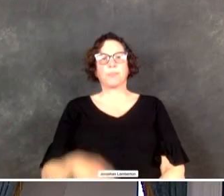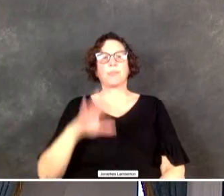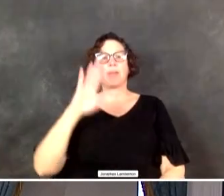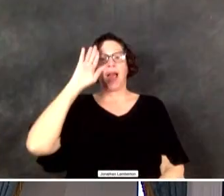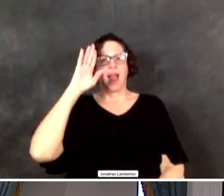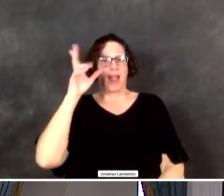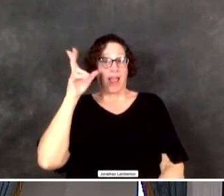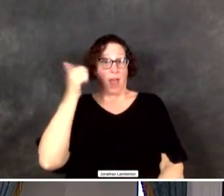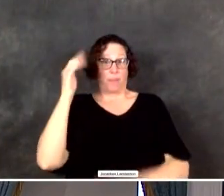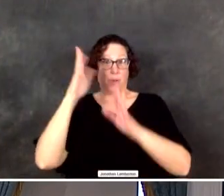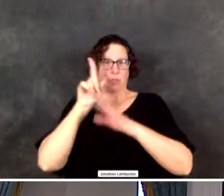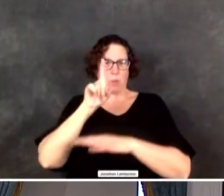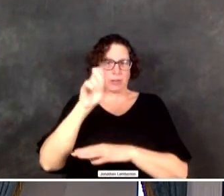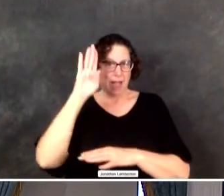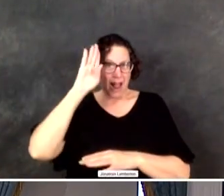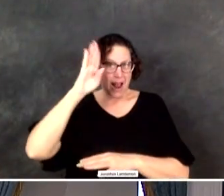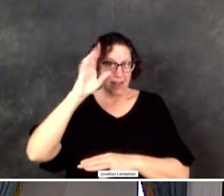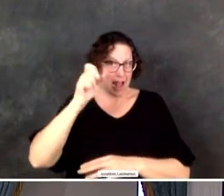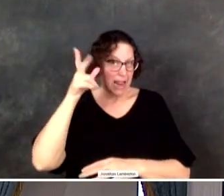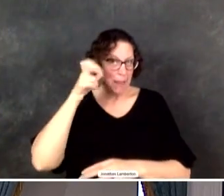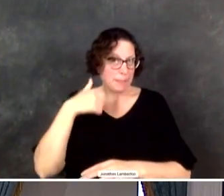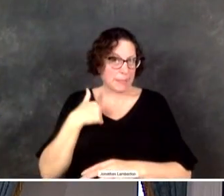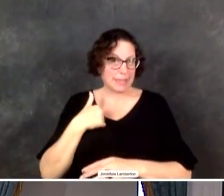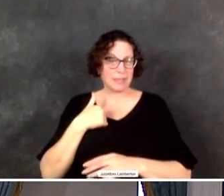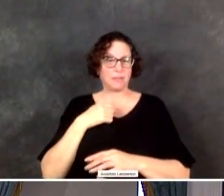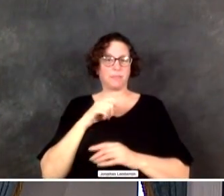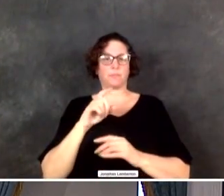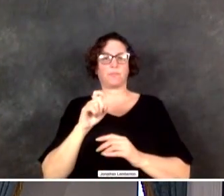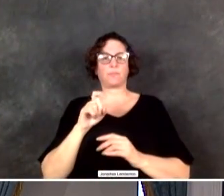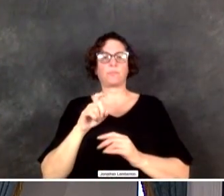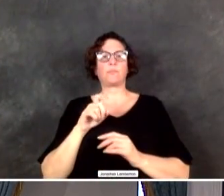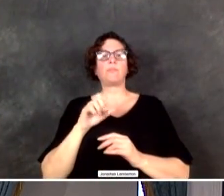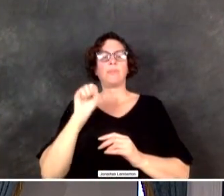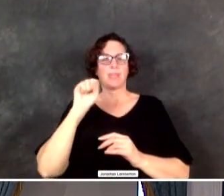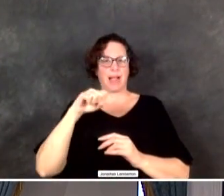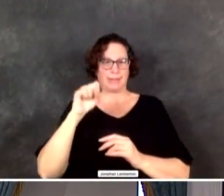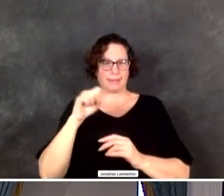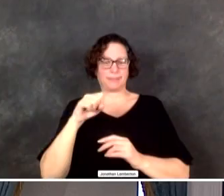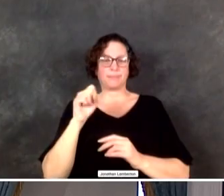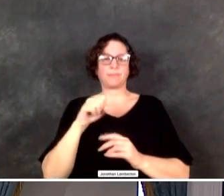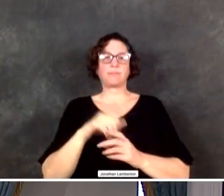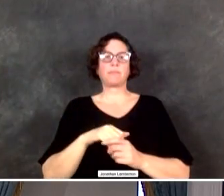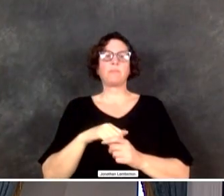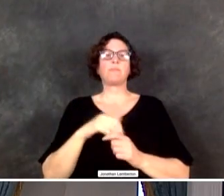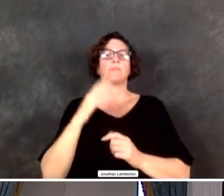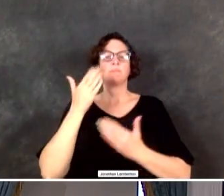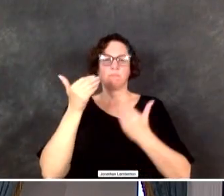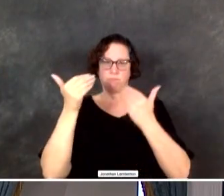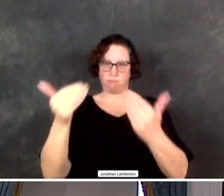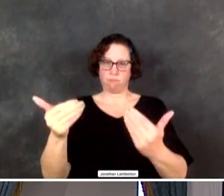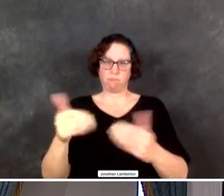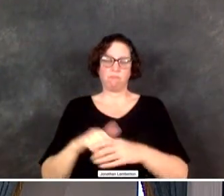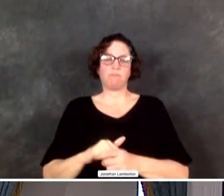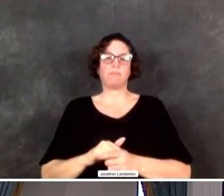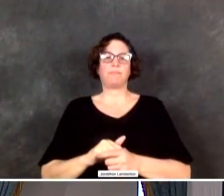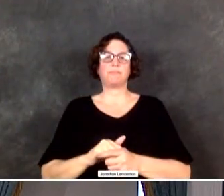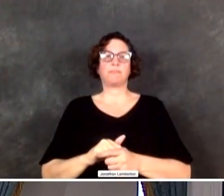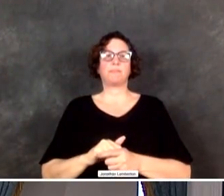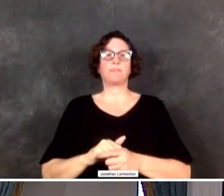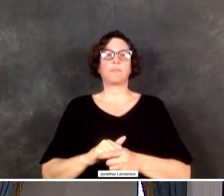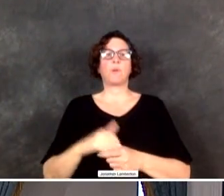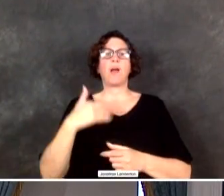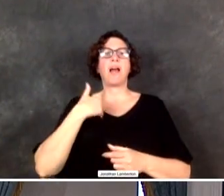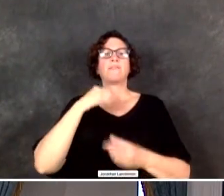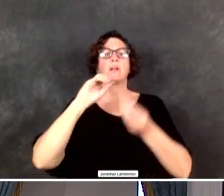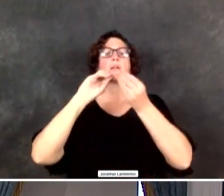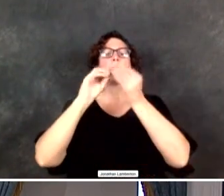Apologies if this was asked already because I was cutting in and out, but do you have an update on the number of homeless people who have been infected and have